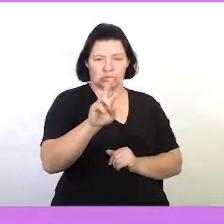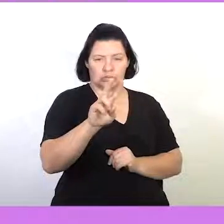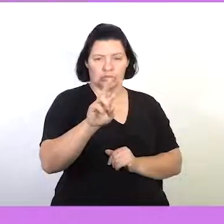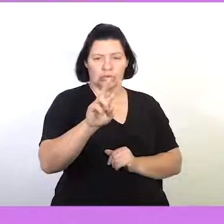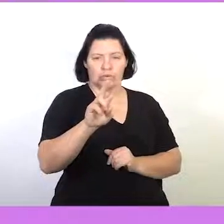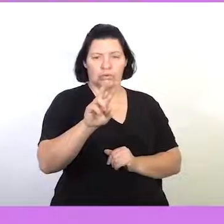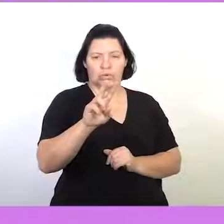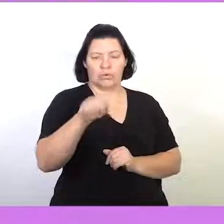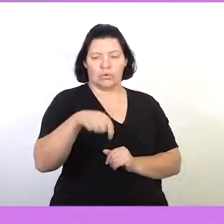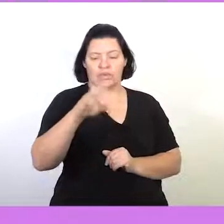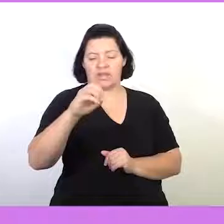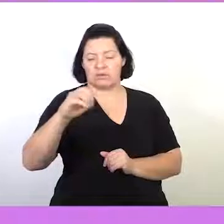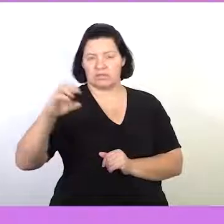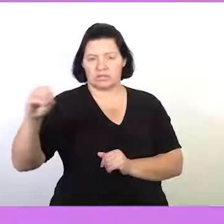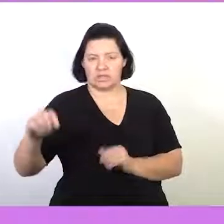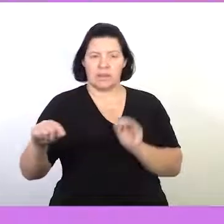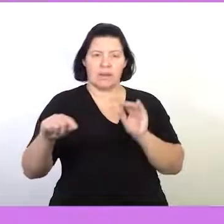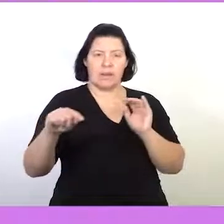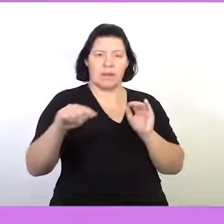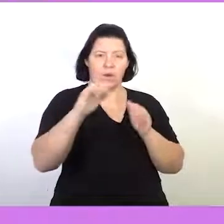412,000 minus your